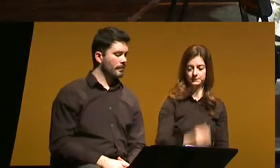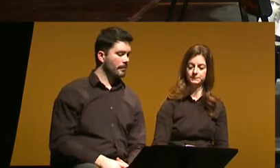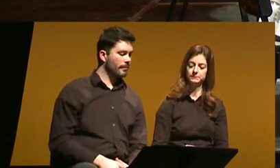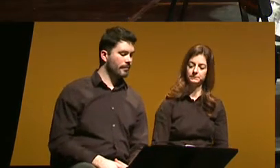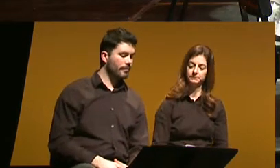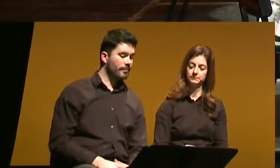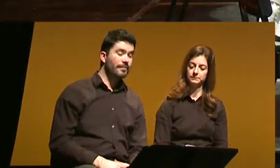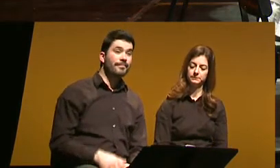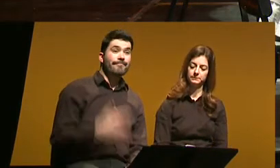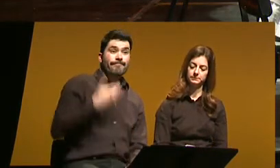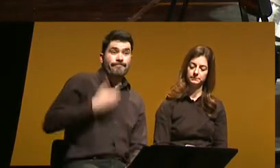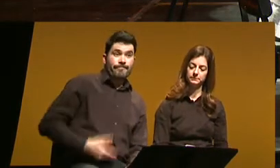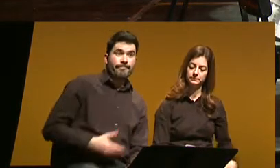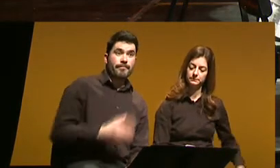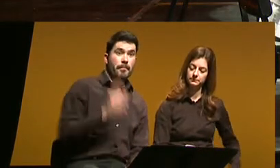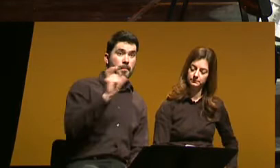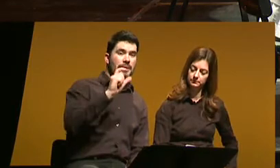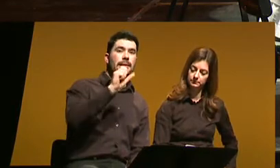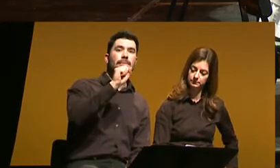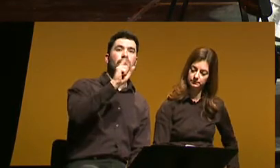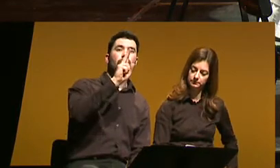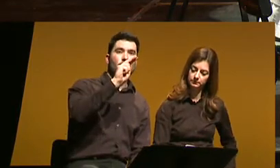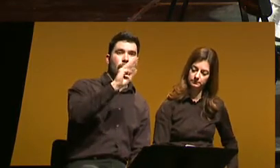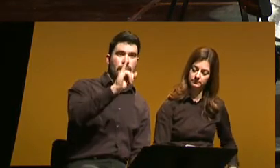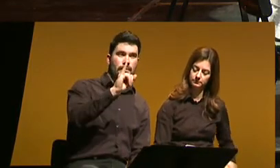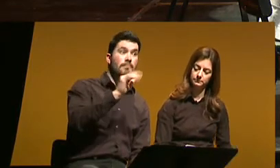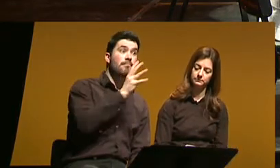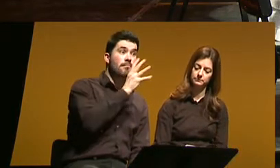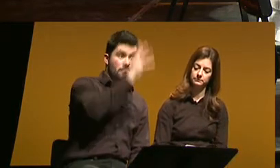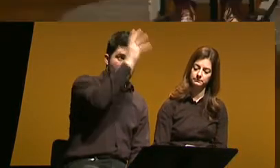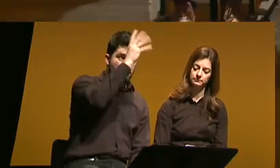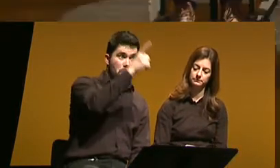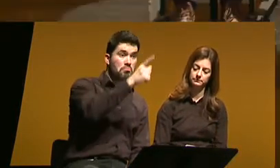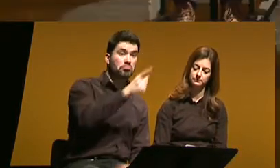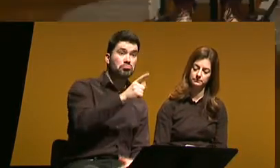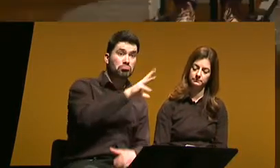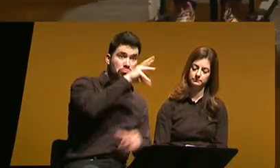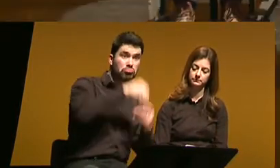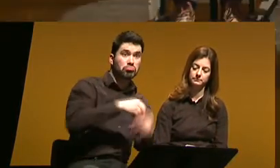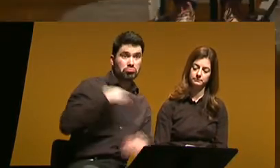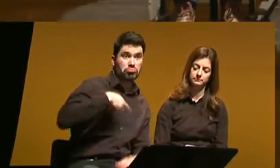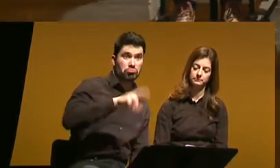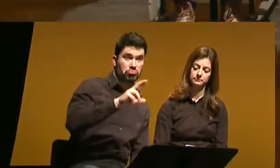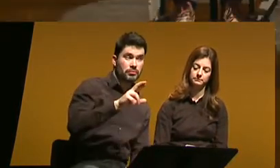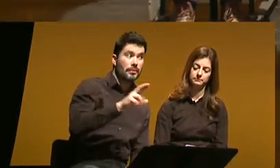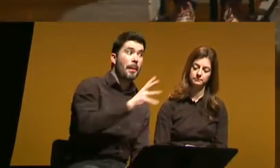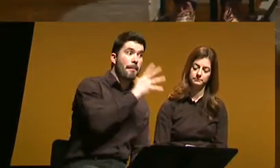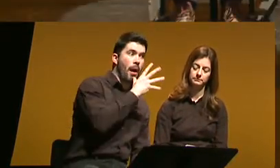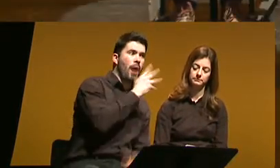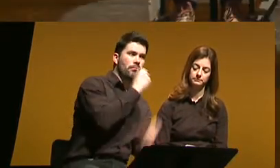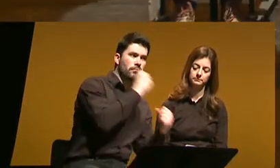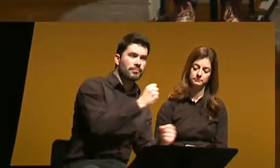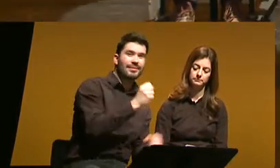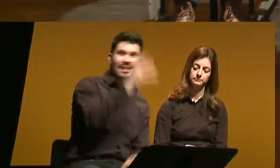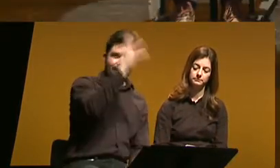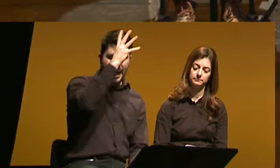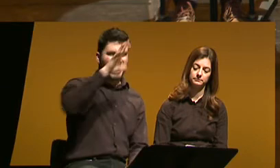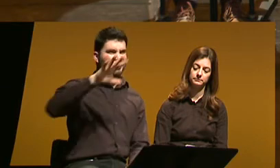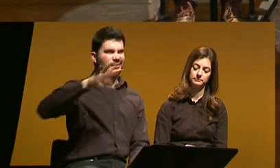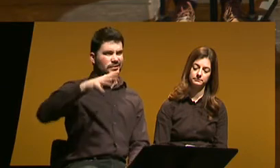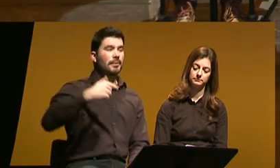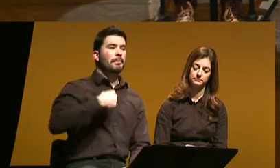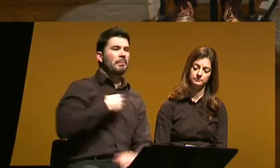2014. I am Sunni Muslim. My parents are practicing, my mother a lot, my father less so, and I'm in the